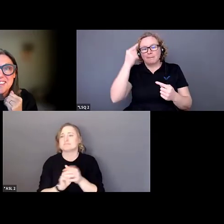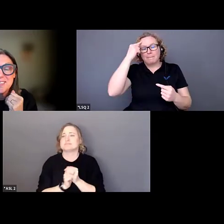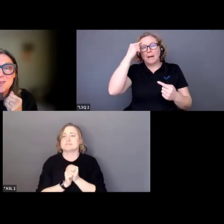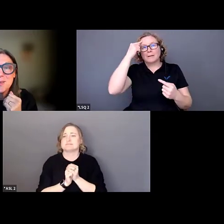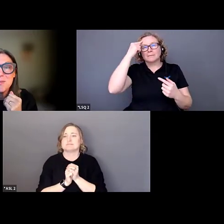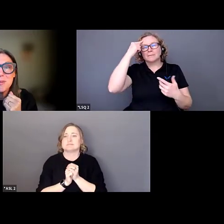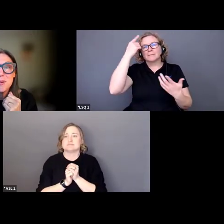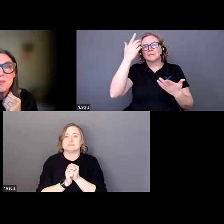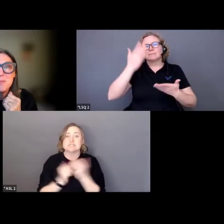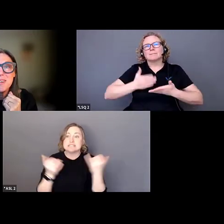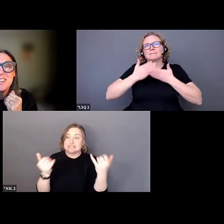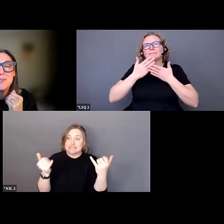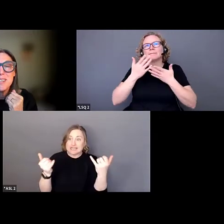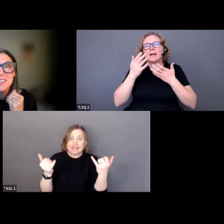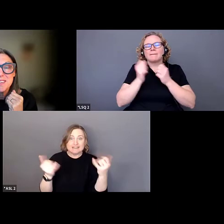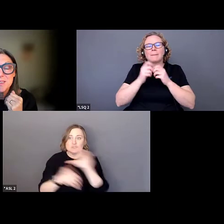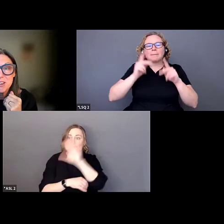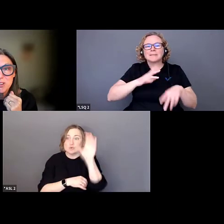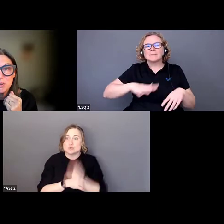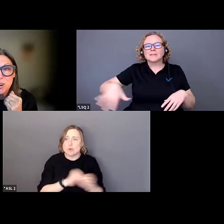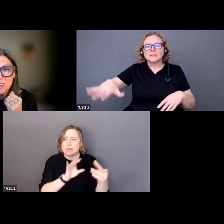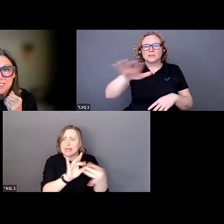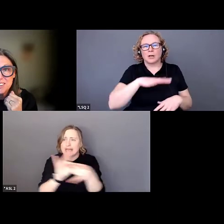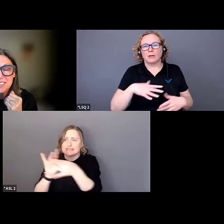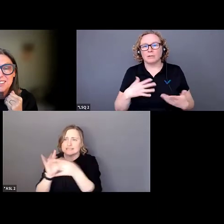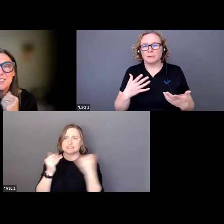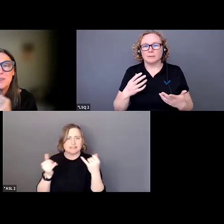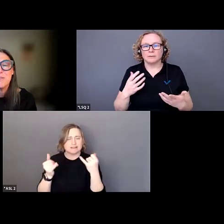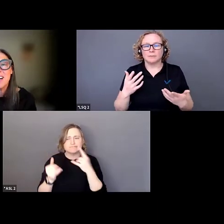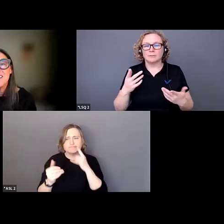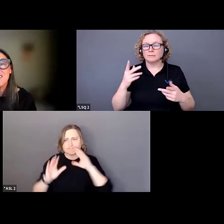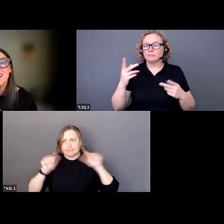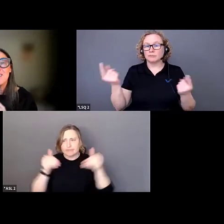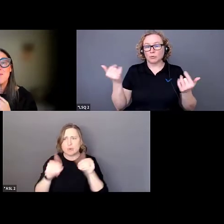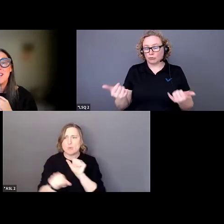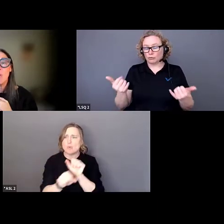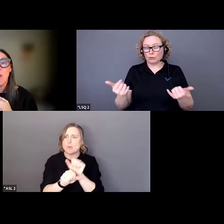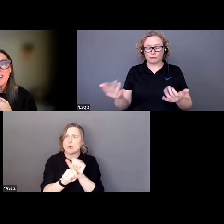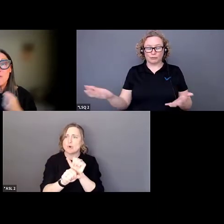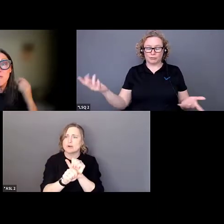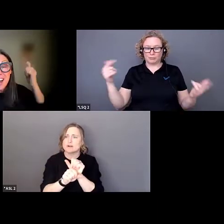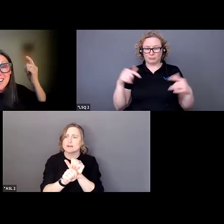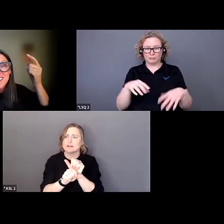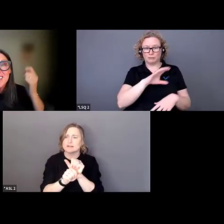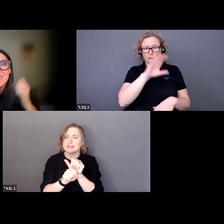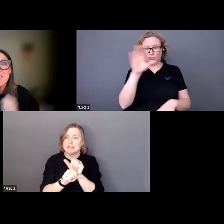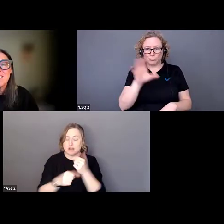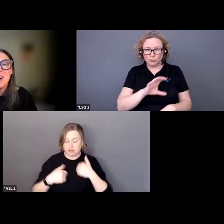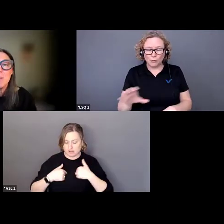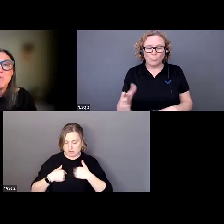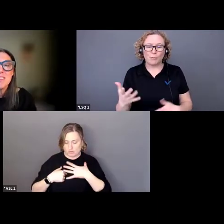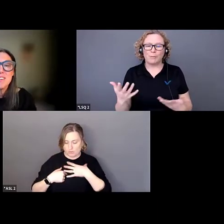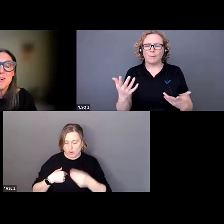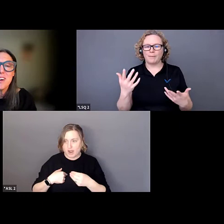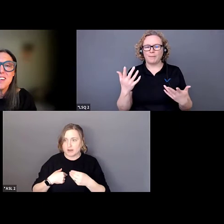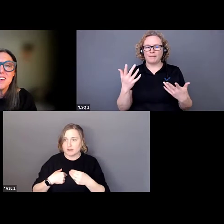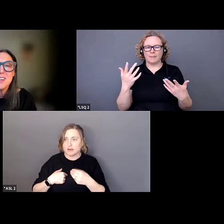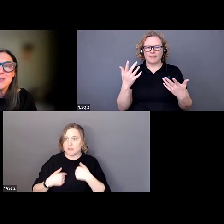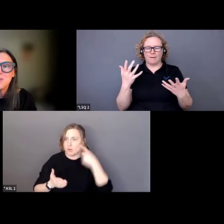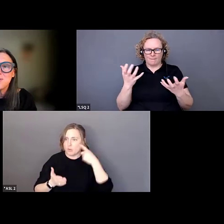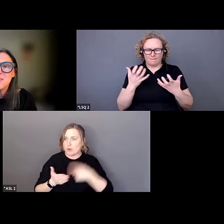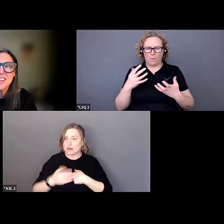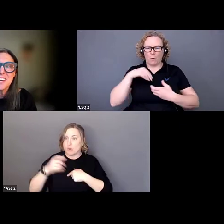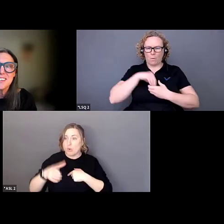in this Zoom room doing this special work, who find ourselves being white, who find ourselves on the top of this